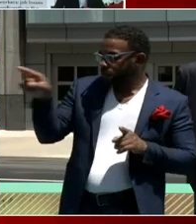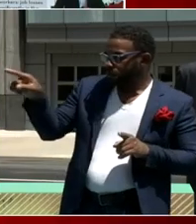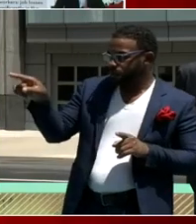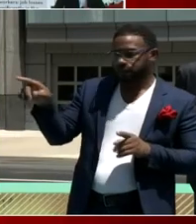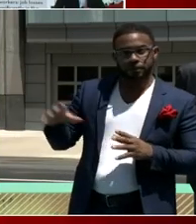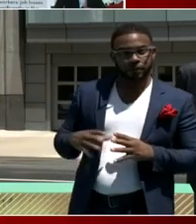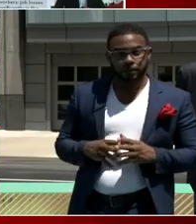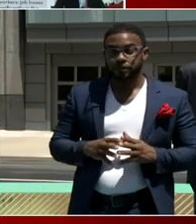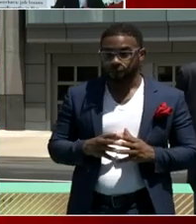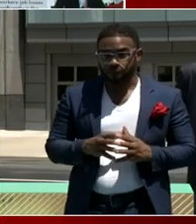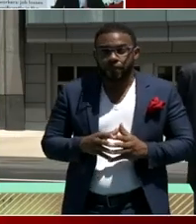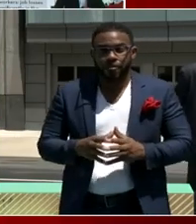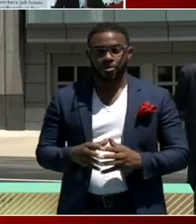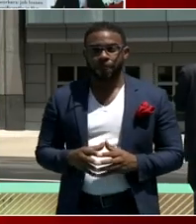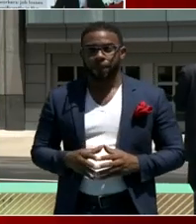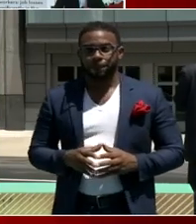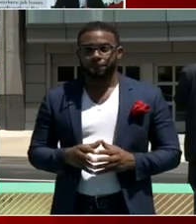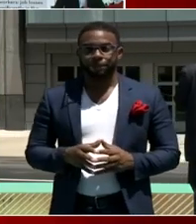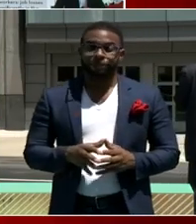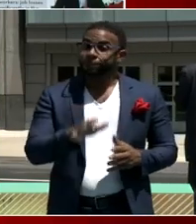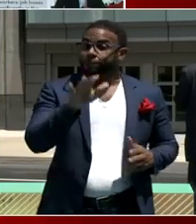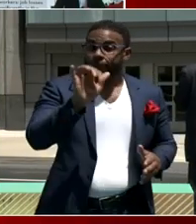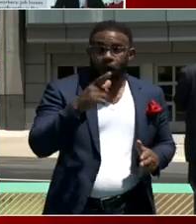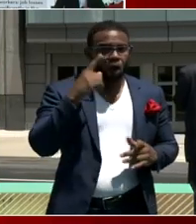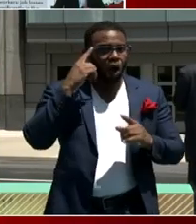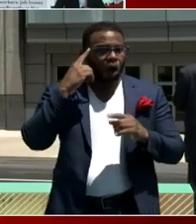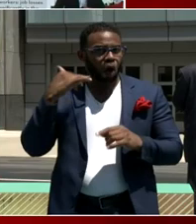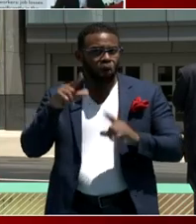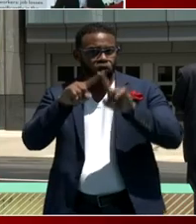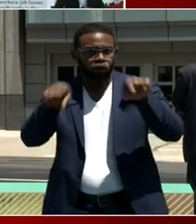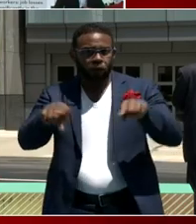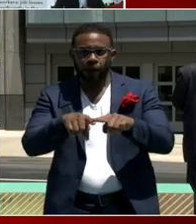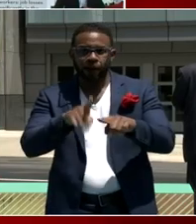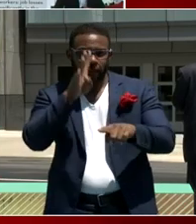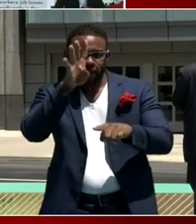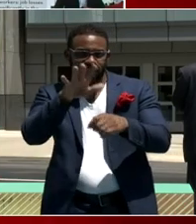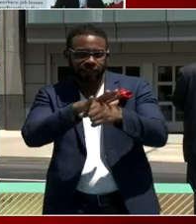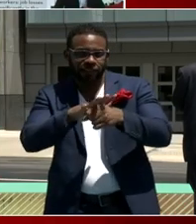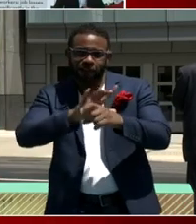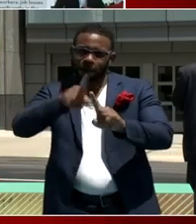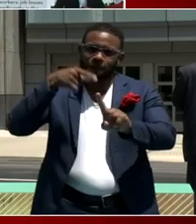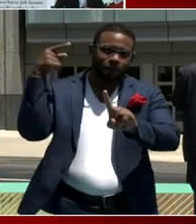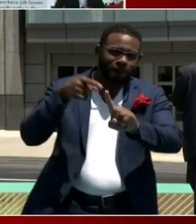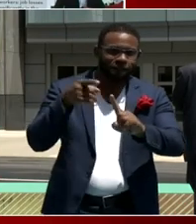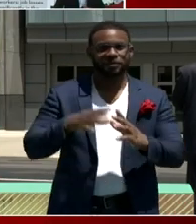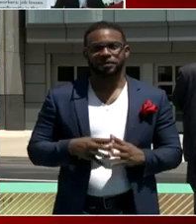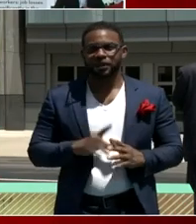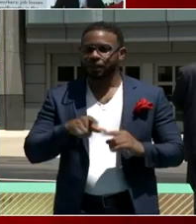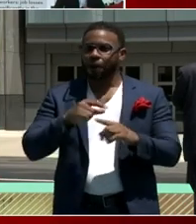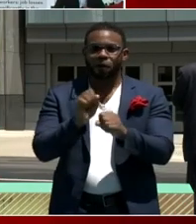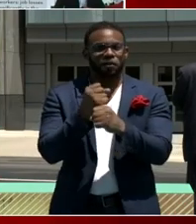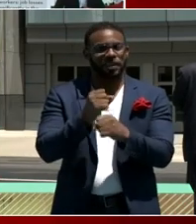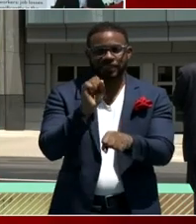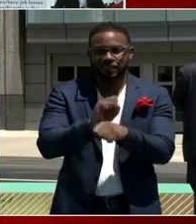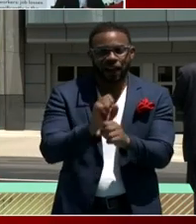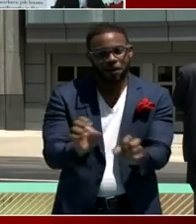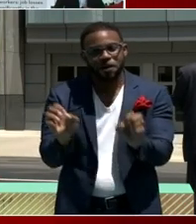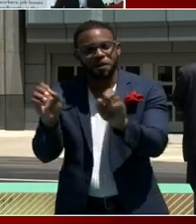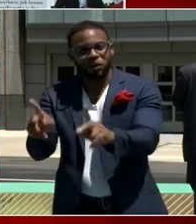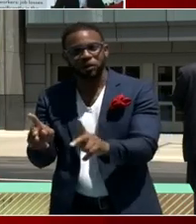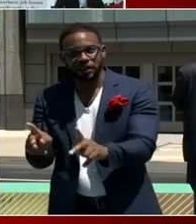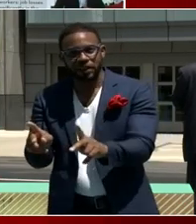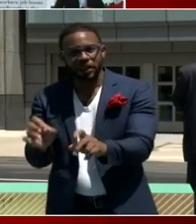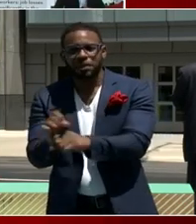University, which is right down the street. So that's what the Golden Triangle Innovation District is all about. It's about creating jobs and